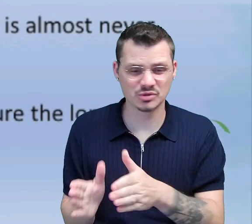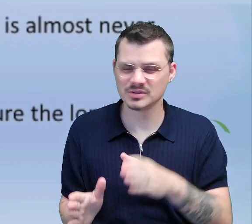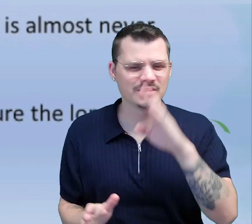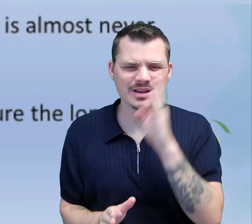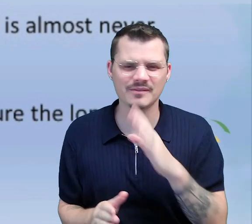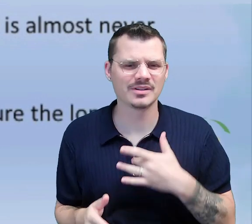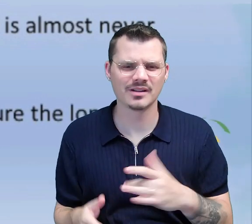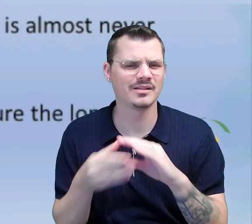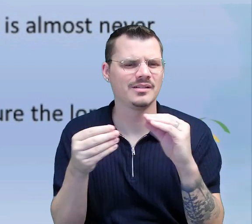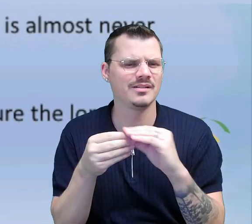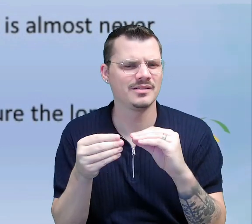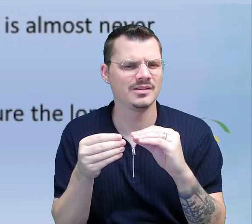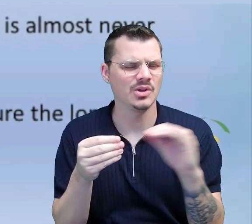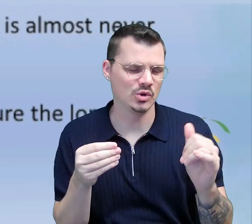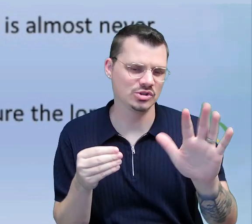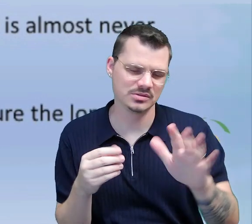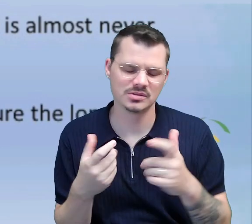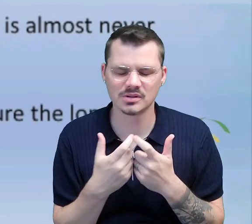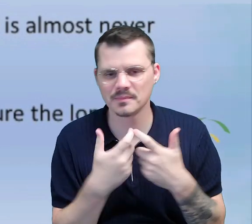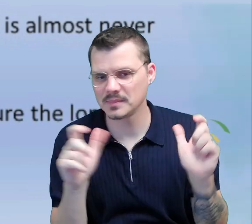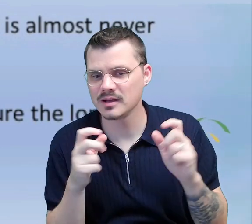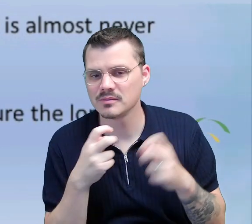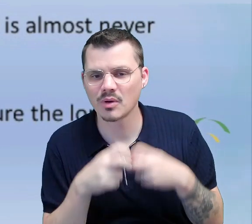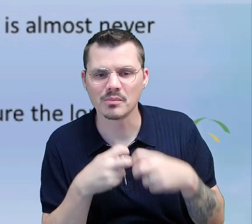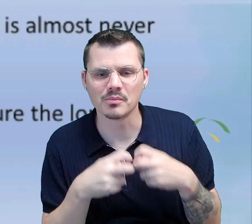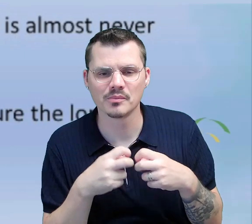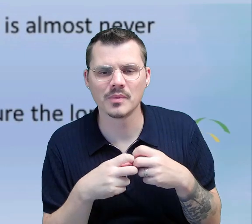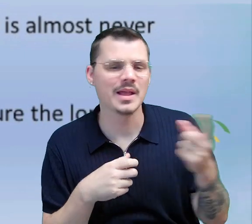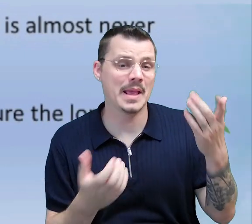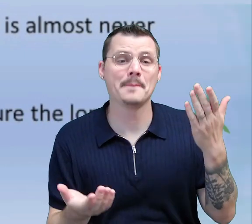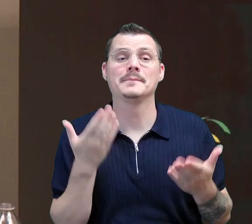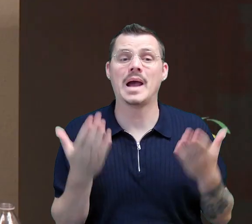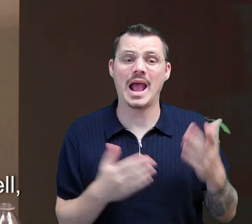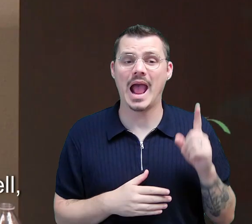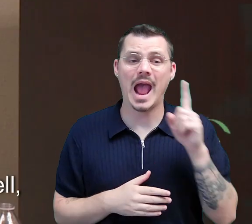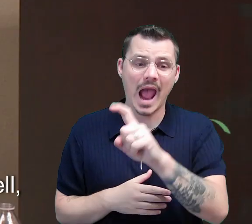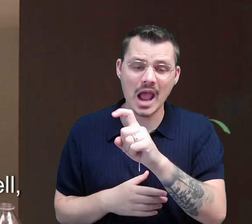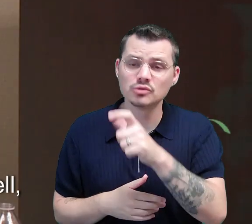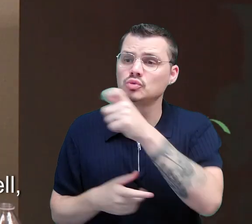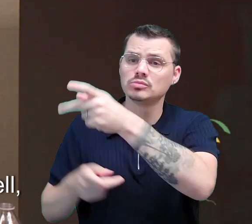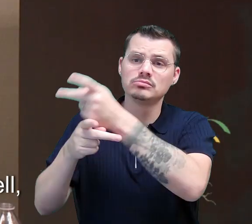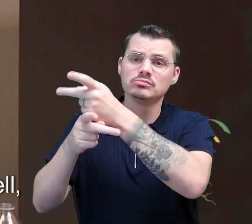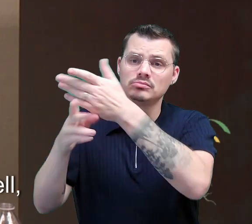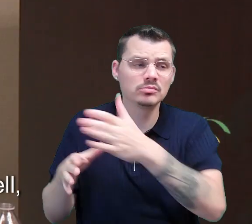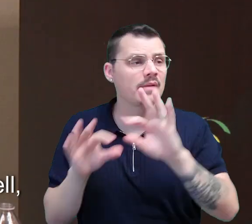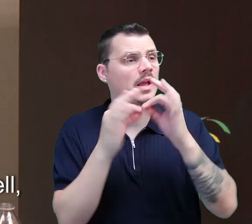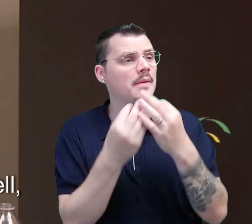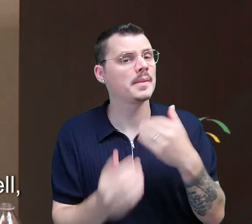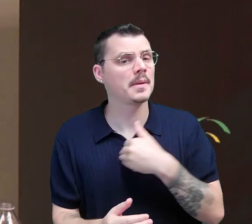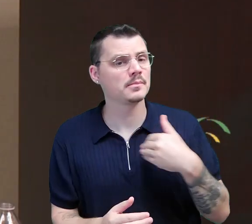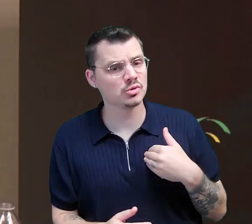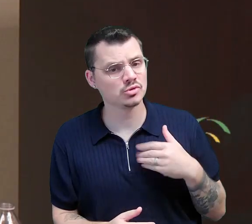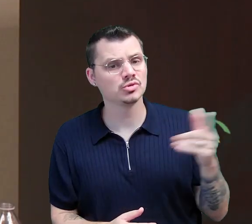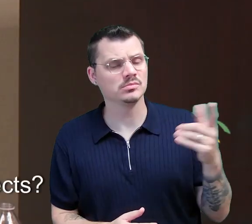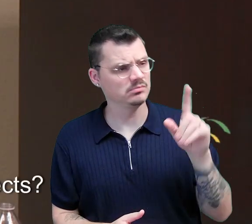listed, which is a big, big problem. They might ask caregivers and family members,